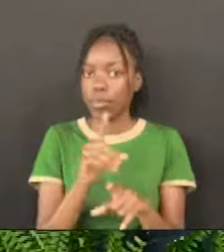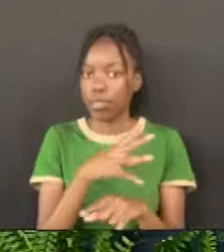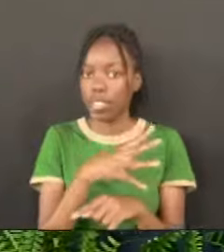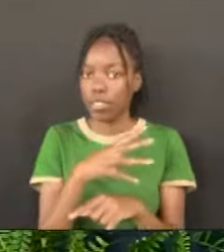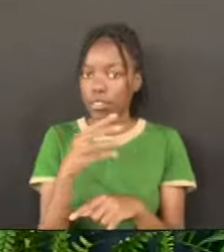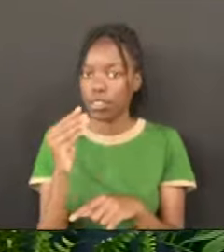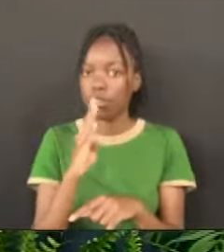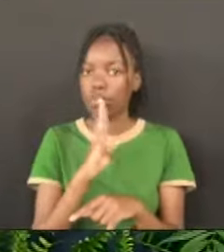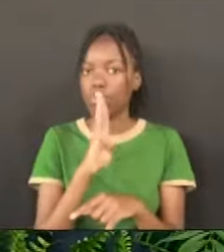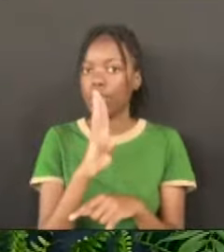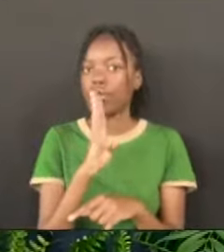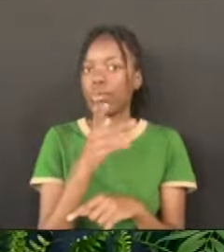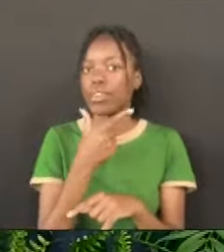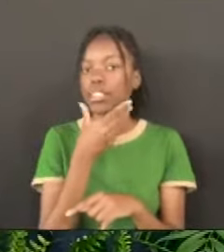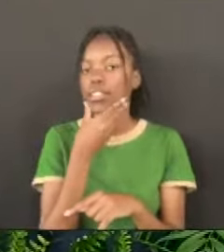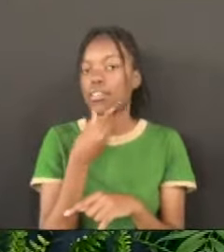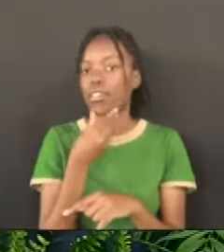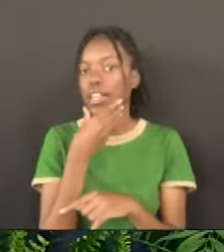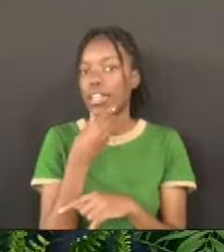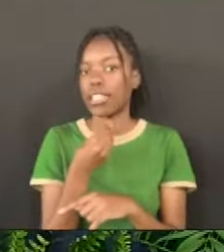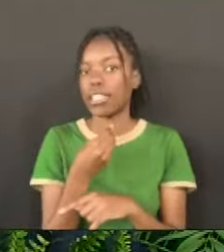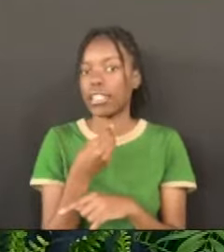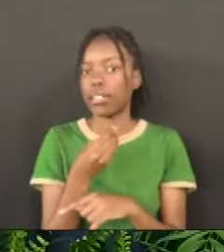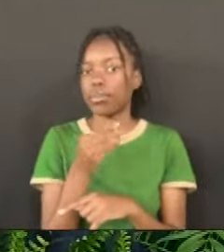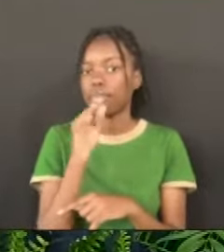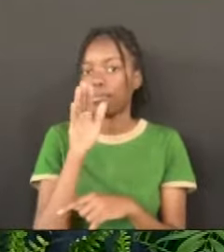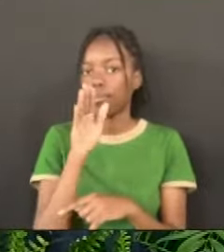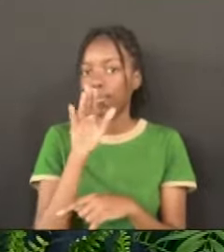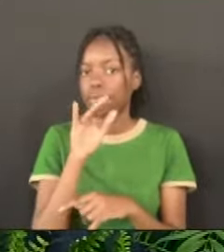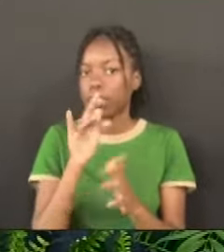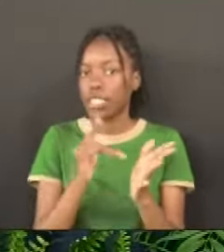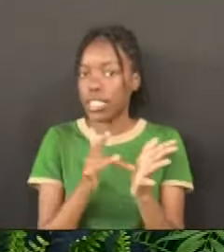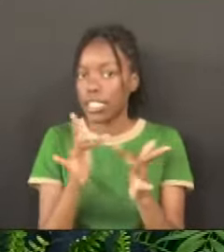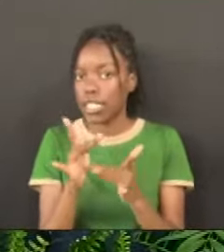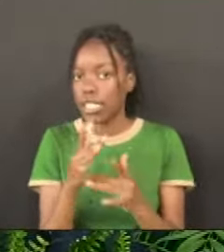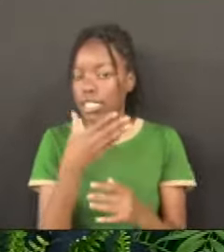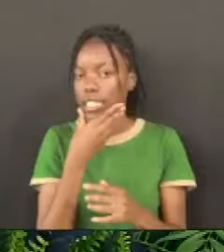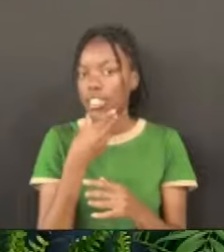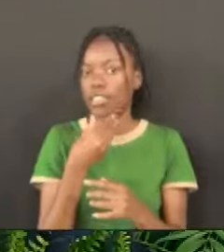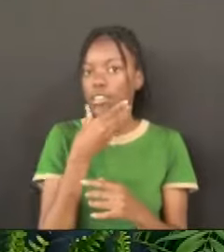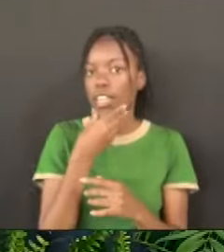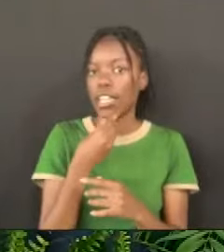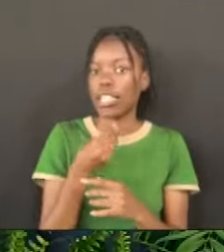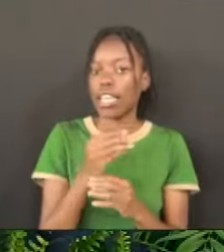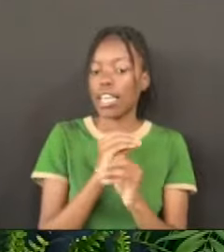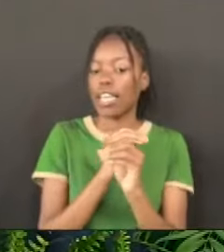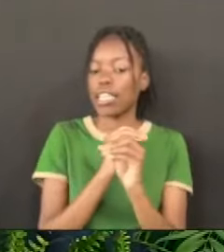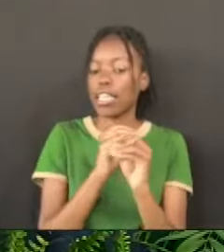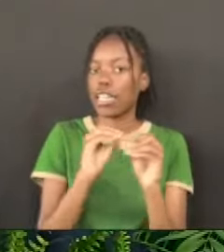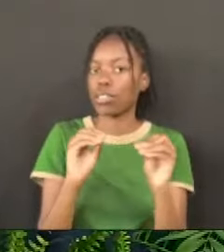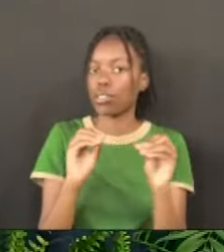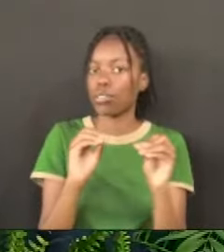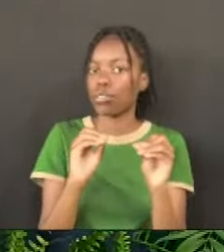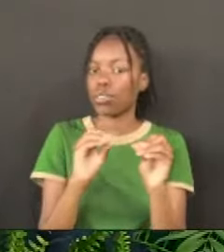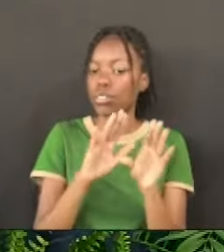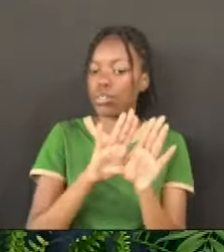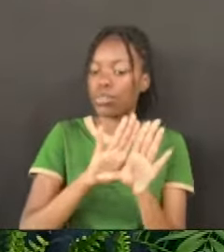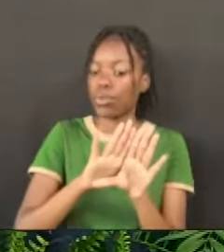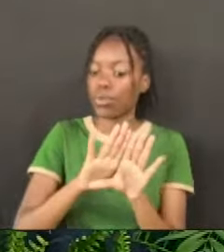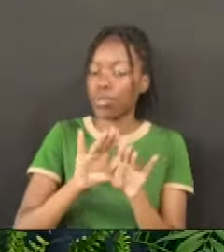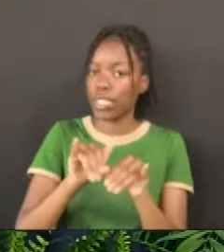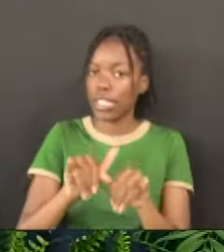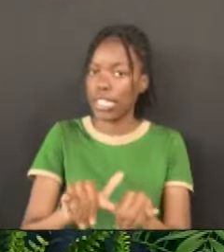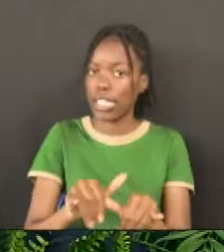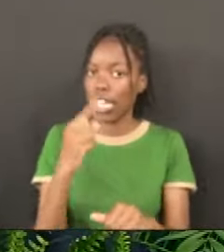the Father, him and the Father, they are not going to remain by themselves.